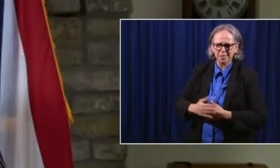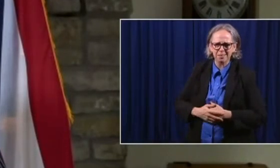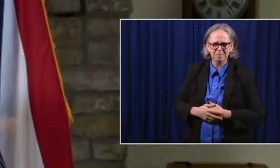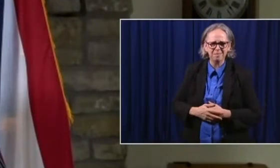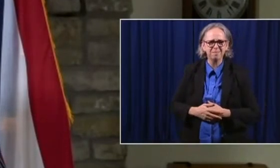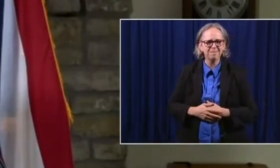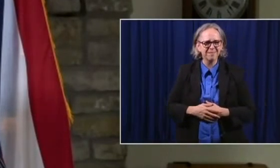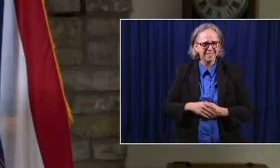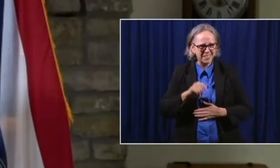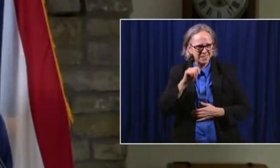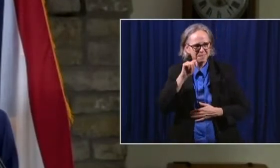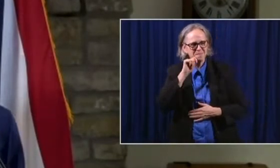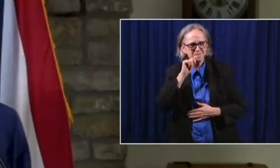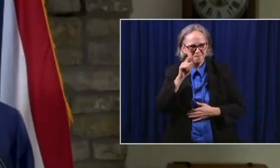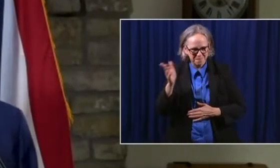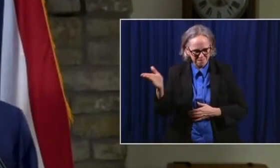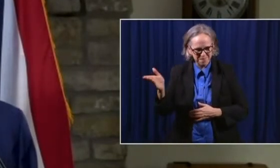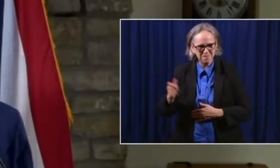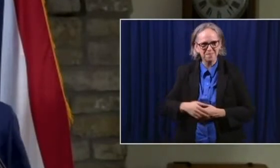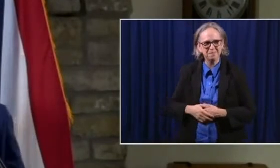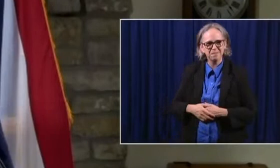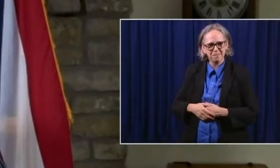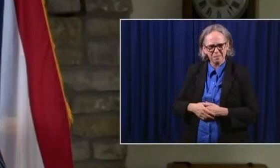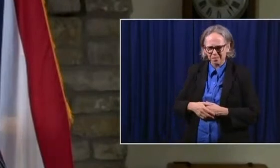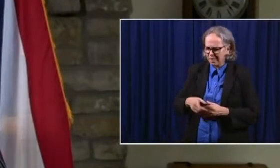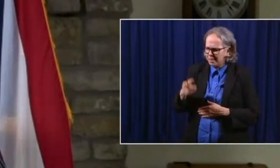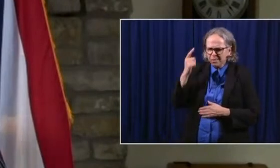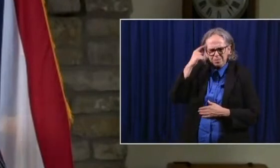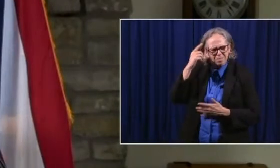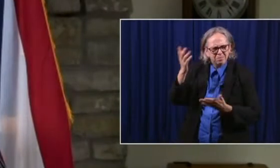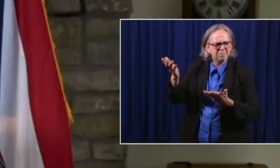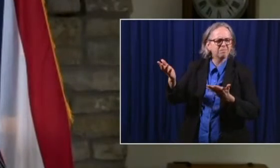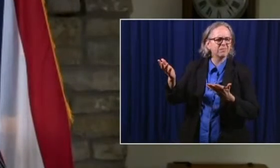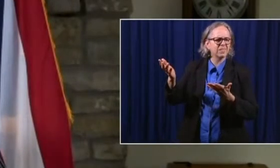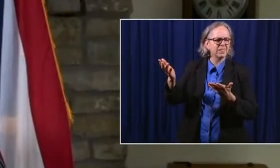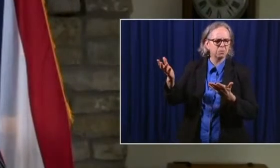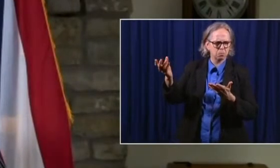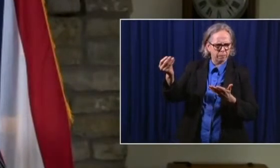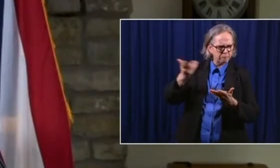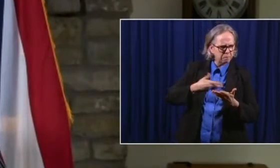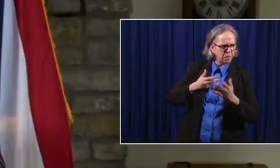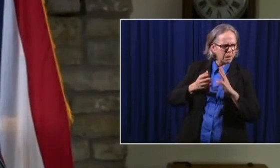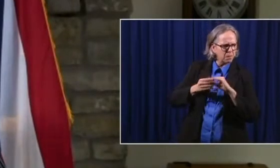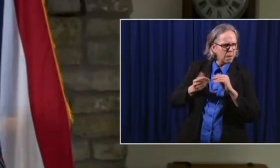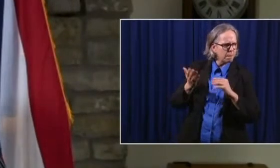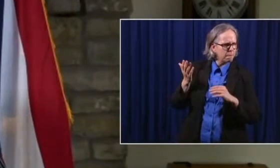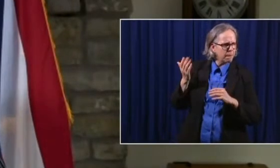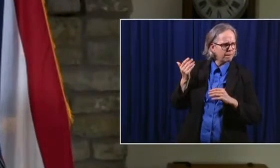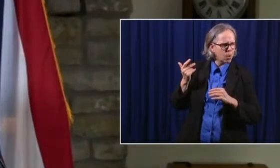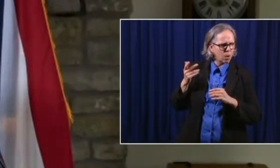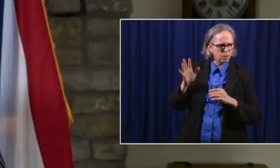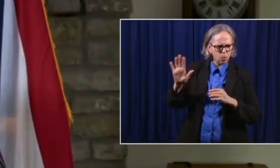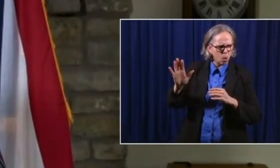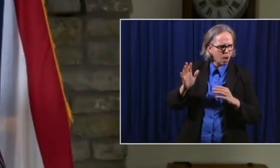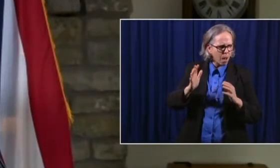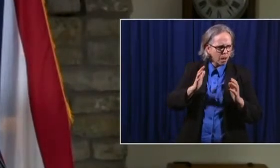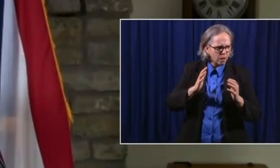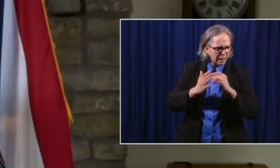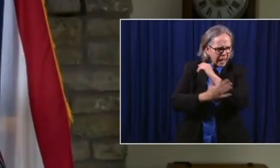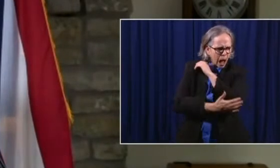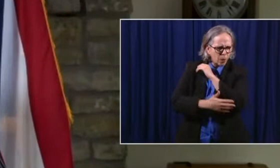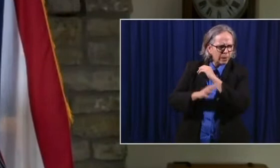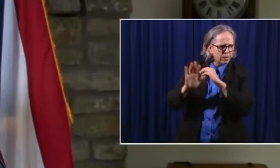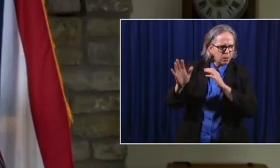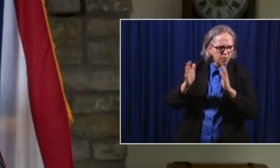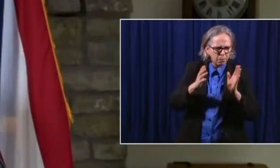unique, I think, in Clark County. I think you told me as far as how you were going back to school. I